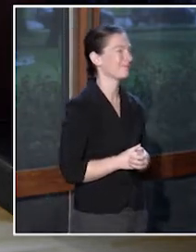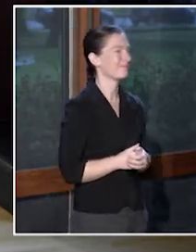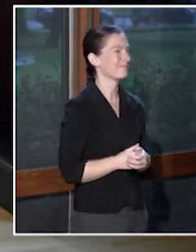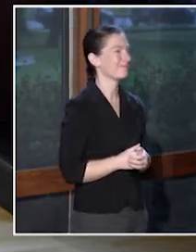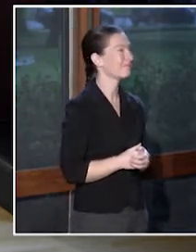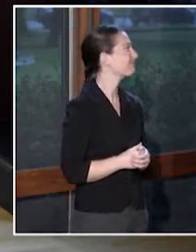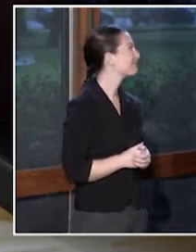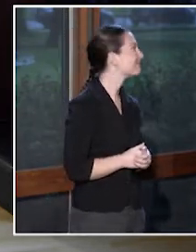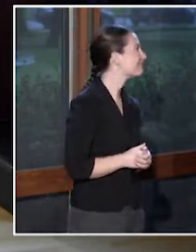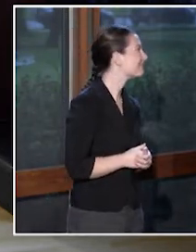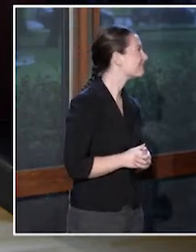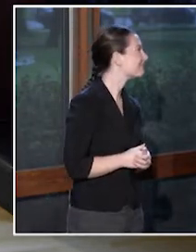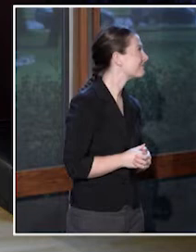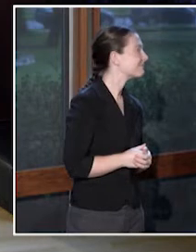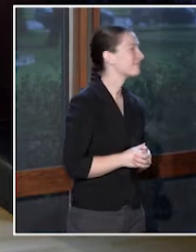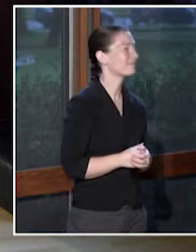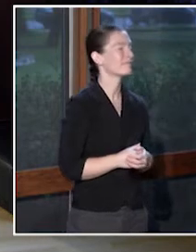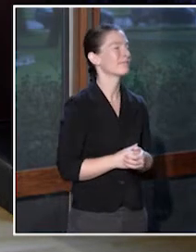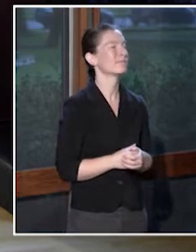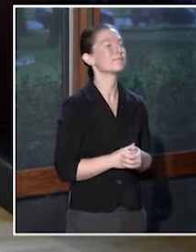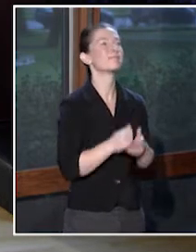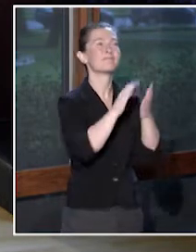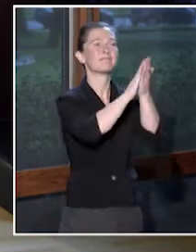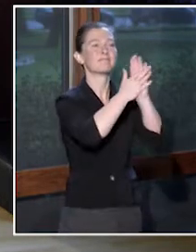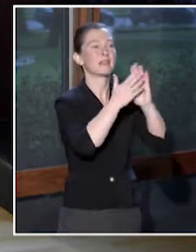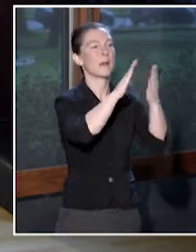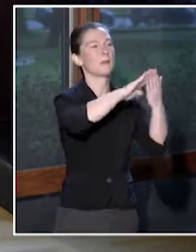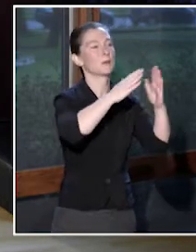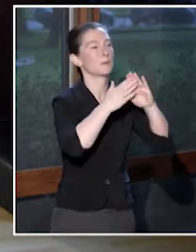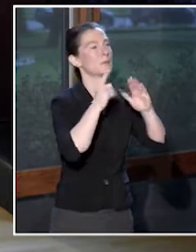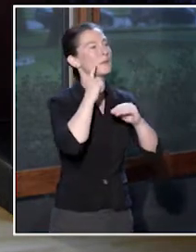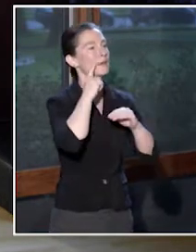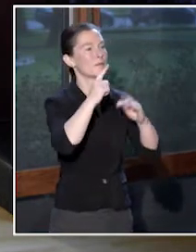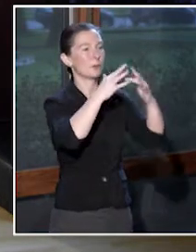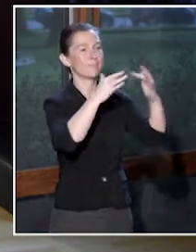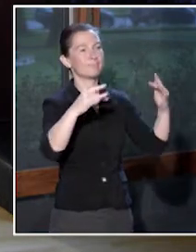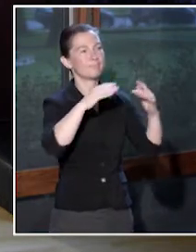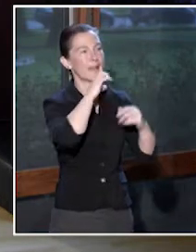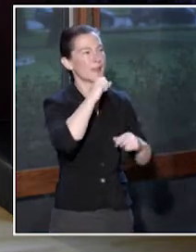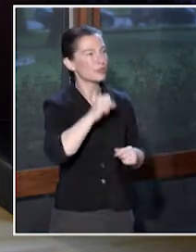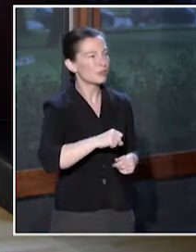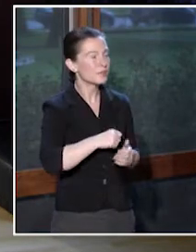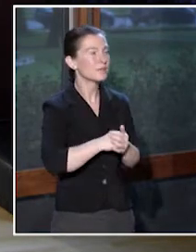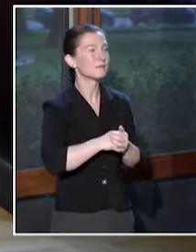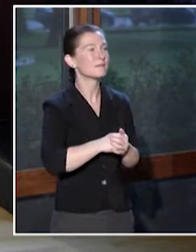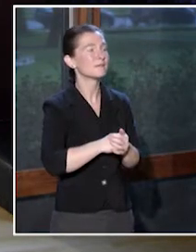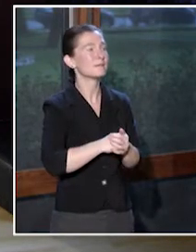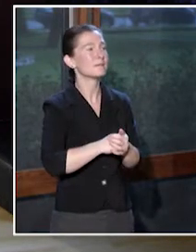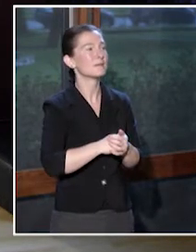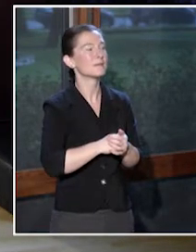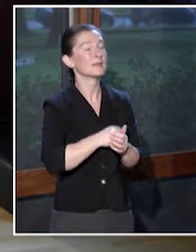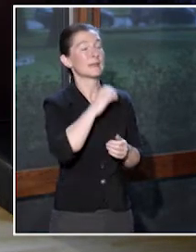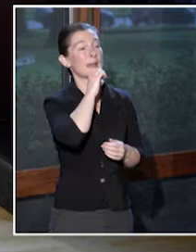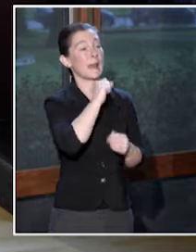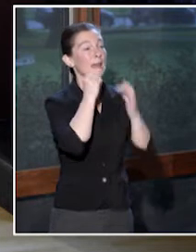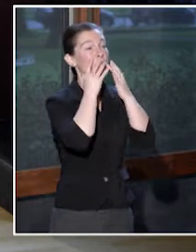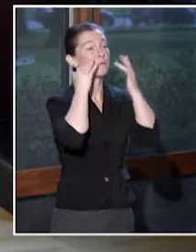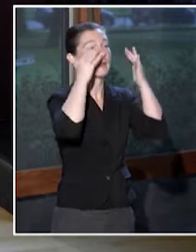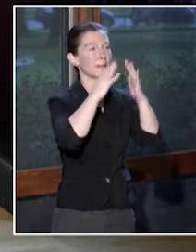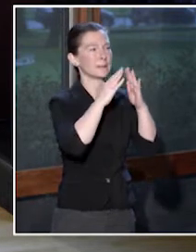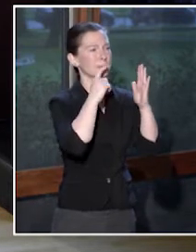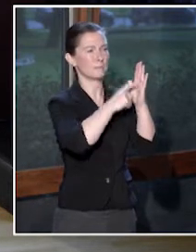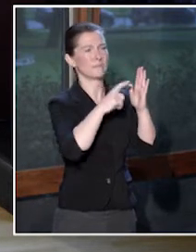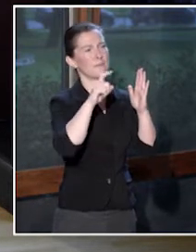will be a community for people of all ages. Age-friendly cities recognize that we must strive to engage